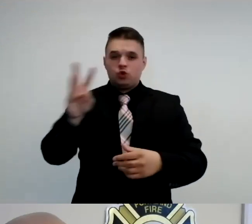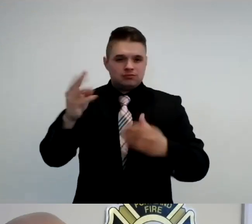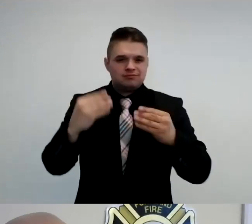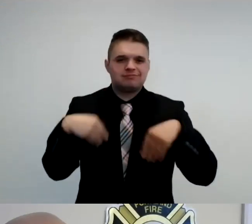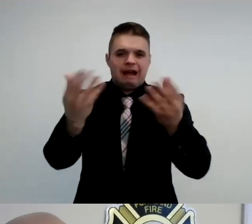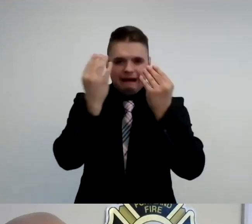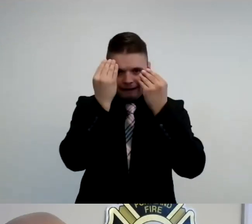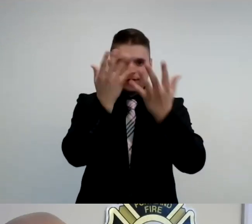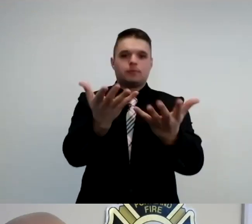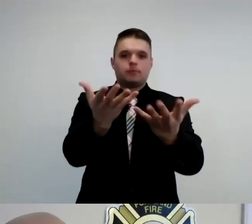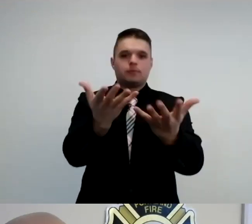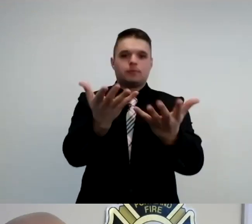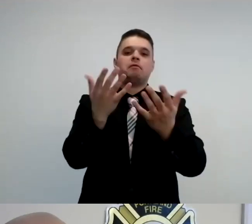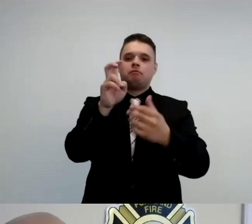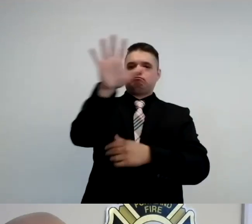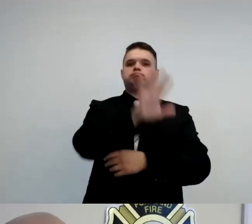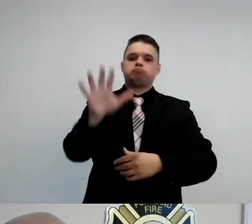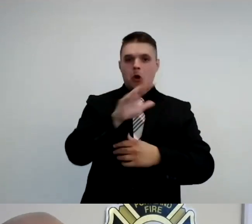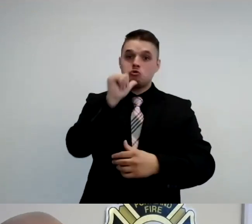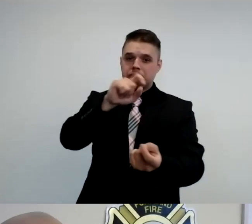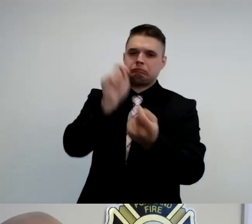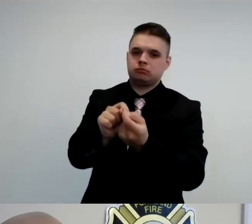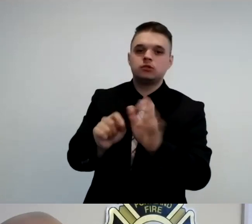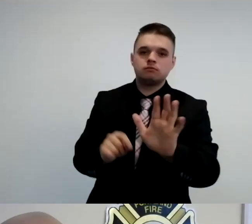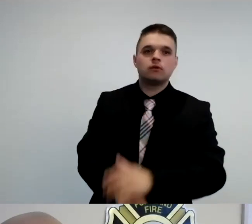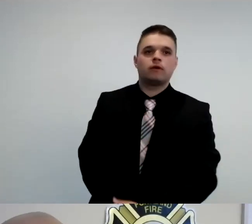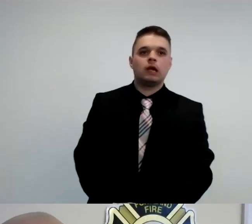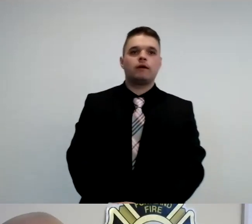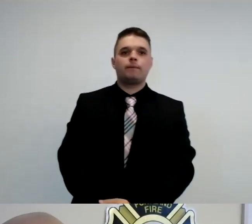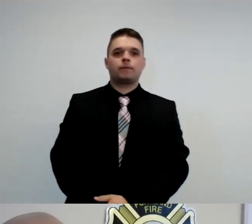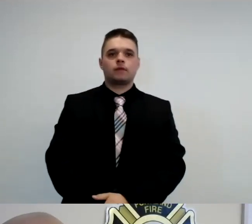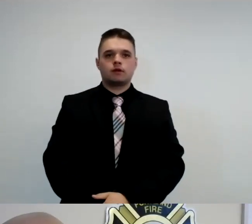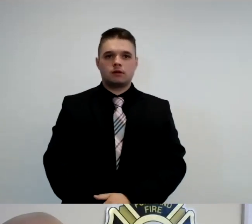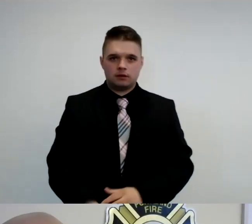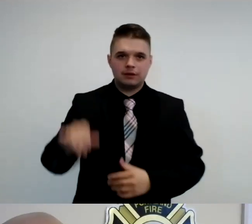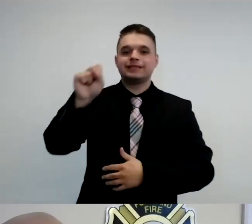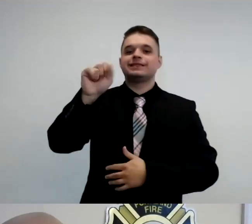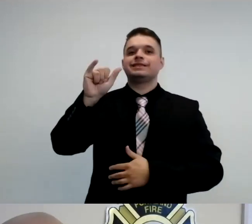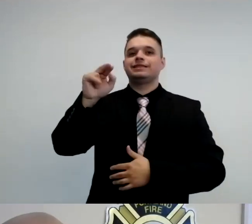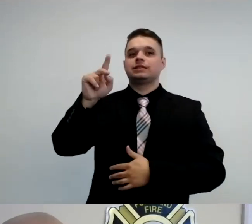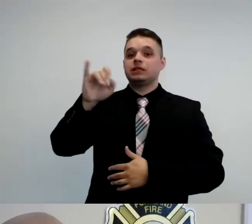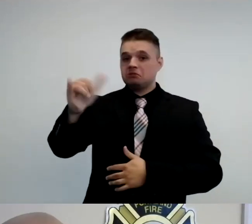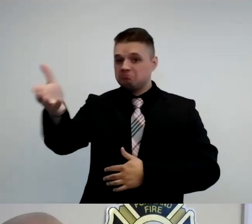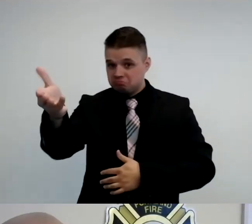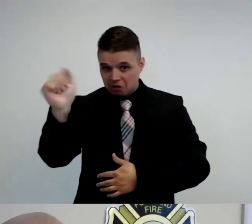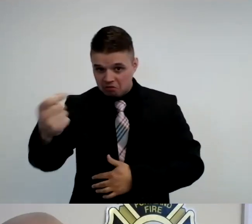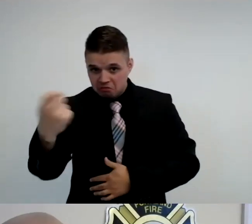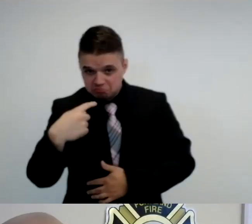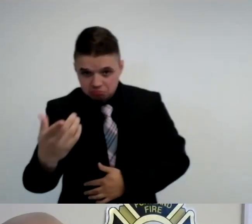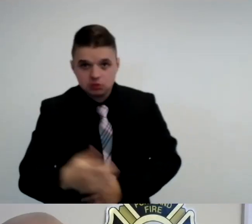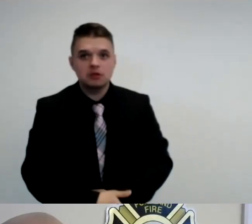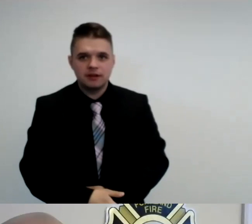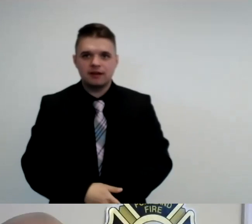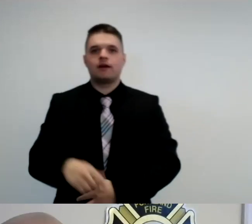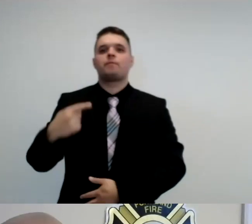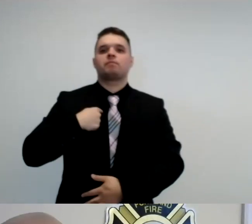And I think Lindsay had a question around tracking. Lindsay, you're unmuted. Thank you. Yeah, Lindsay with KGW. I